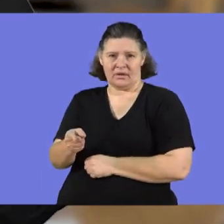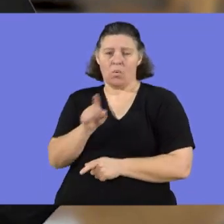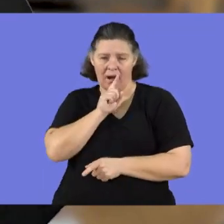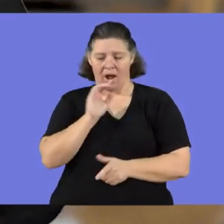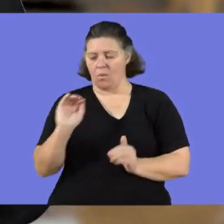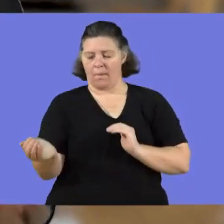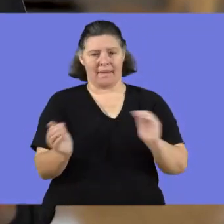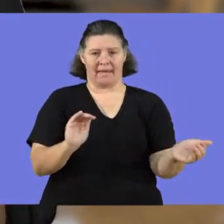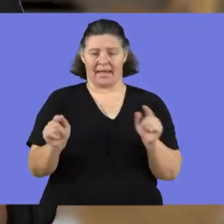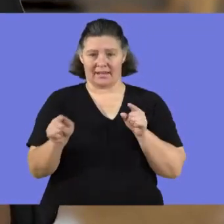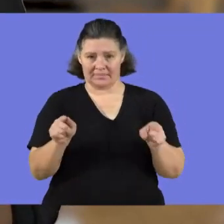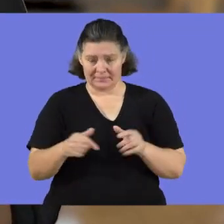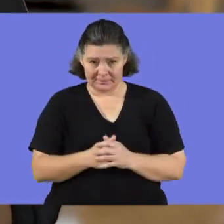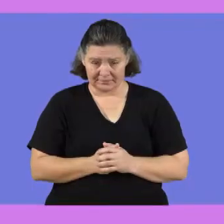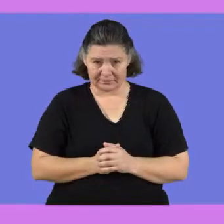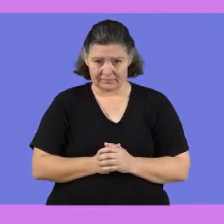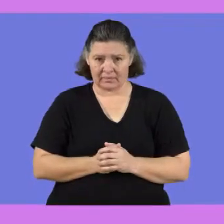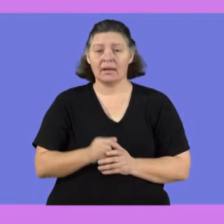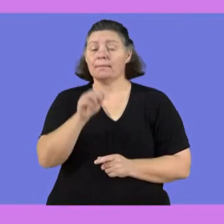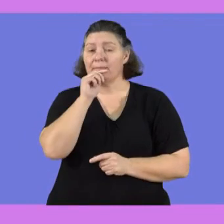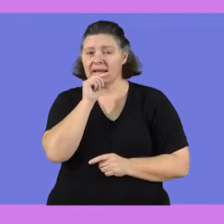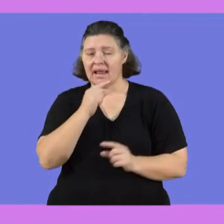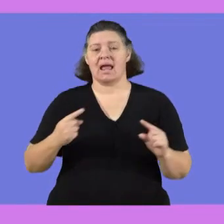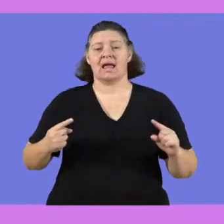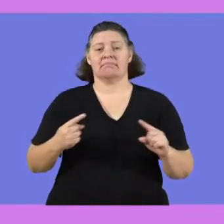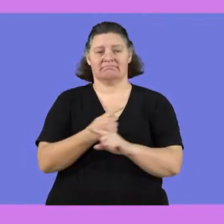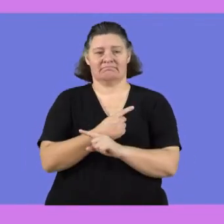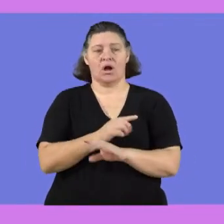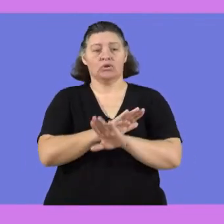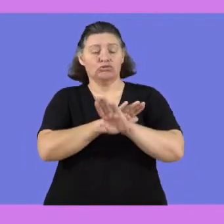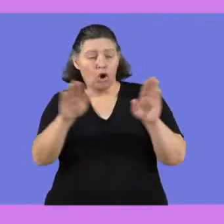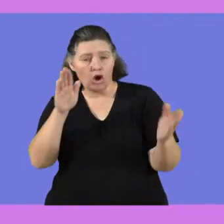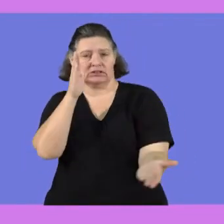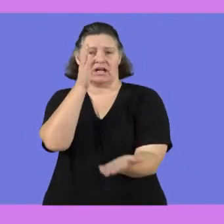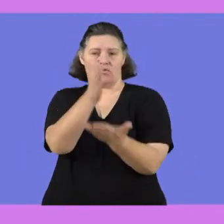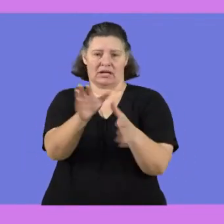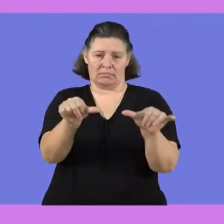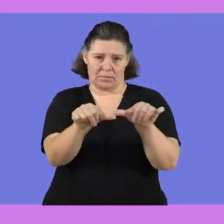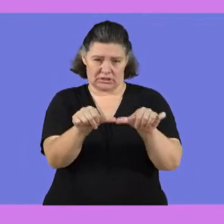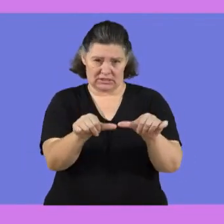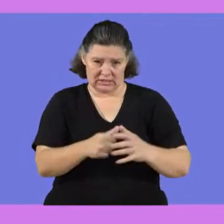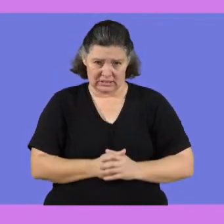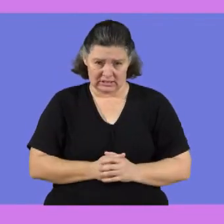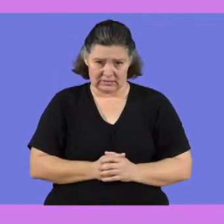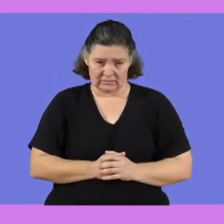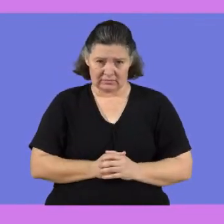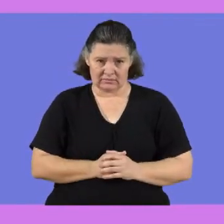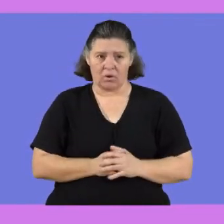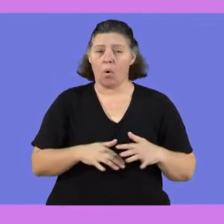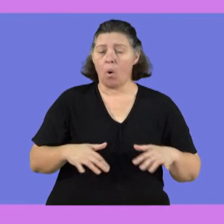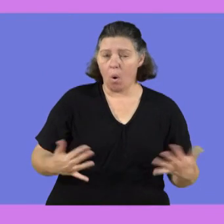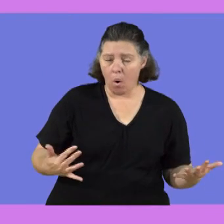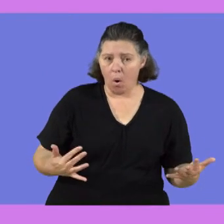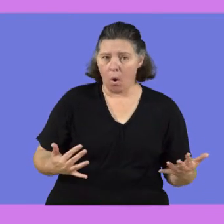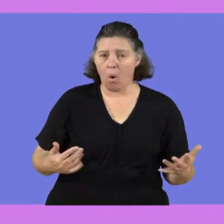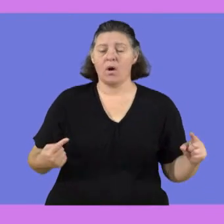variable which is compared with. So this is called the indirect proportion. Or it can